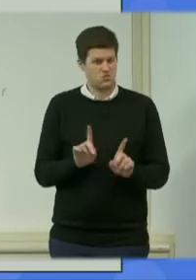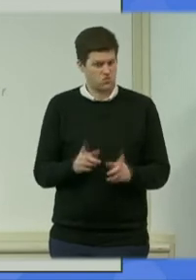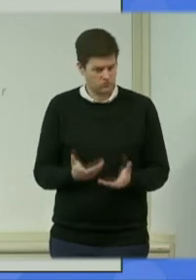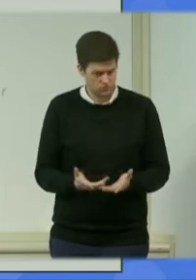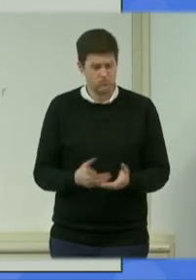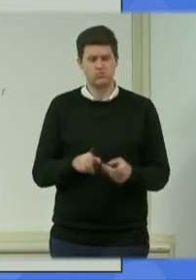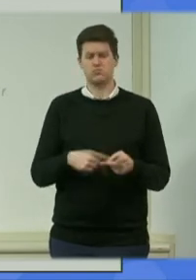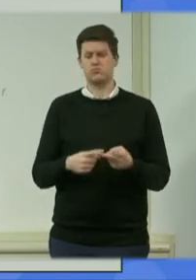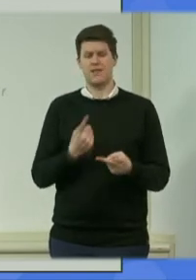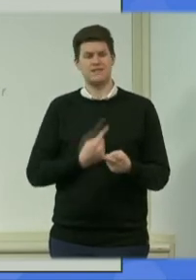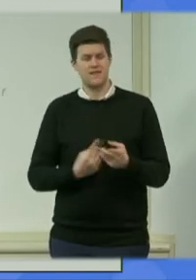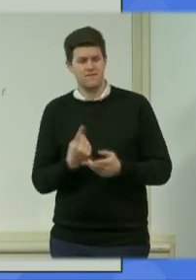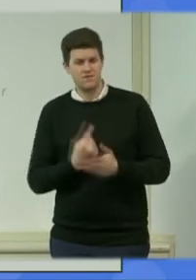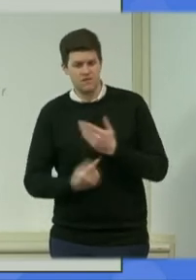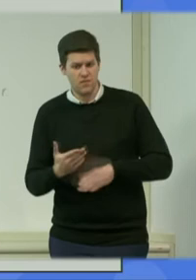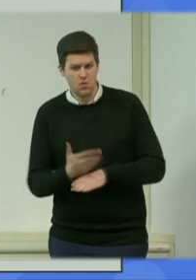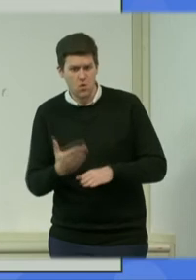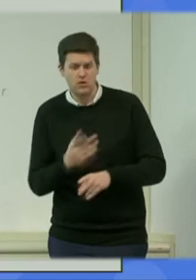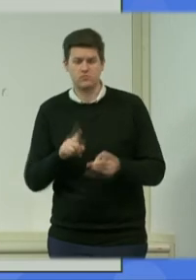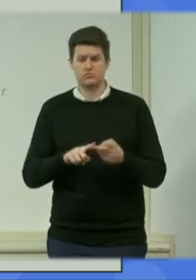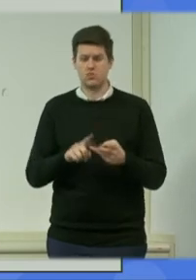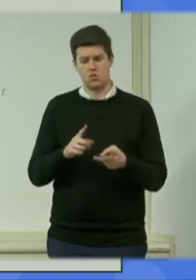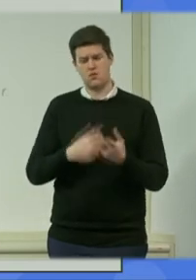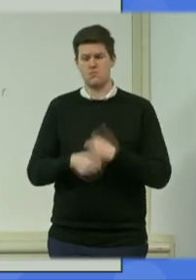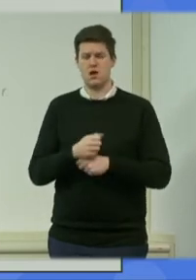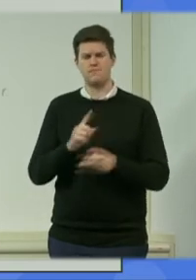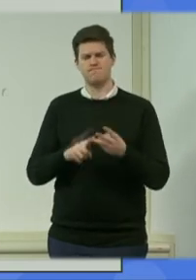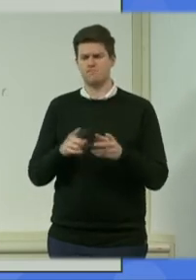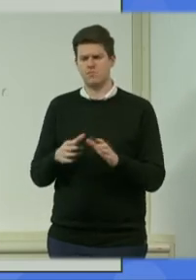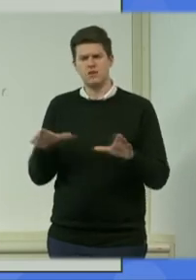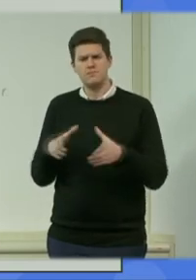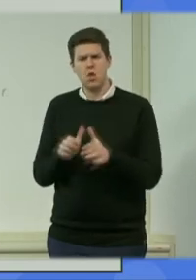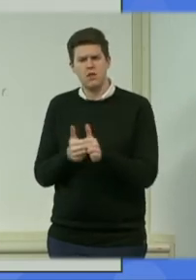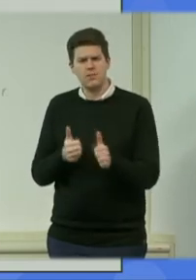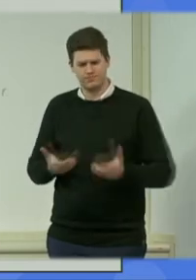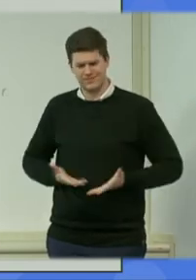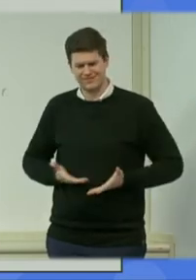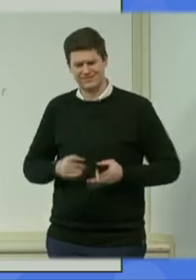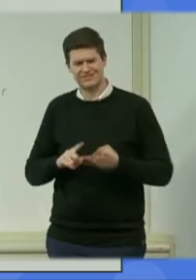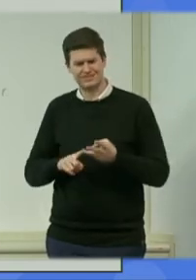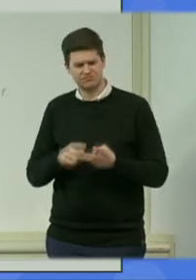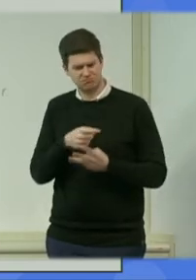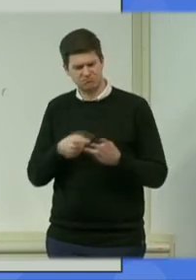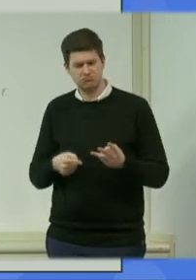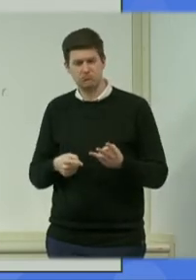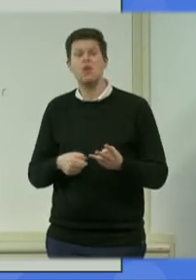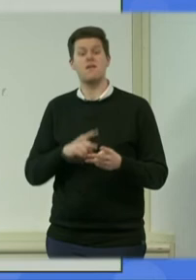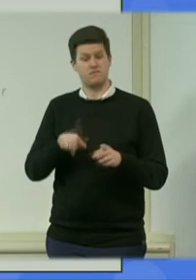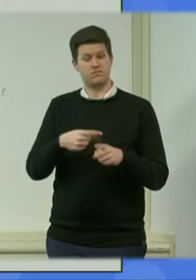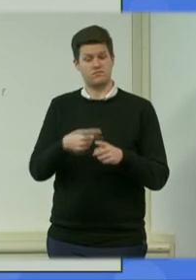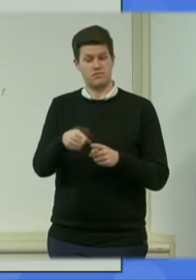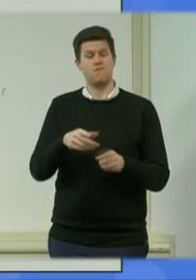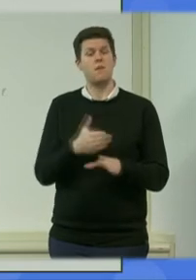you're self-employed, or you set yourself up as a little small incorporated business. So as an employee, you'd